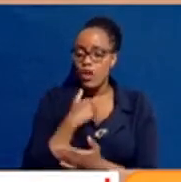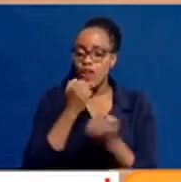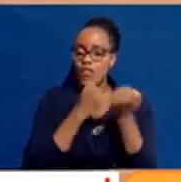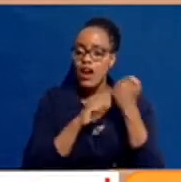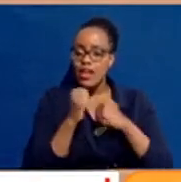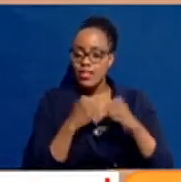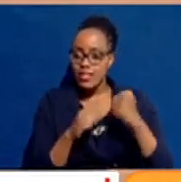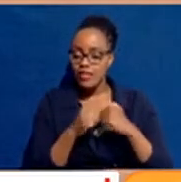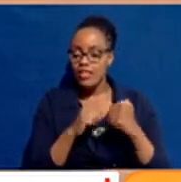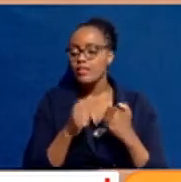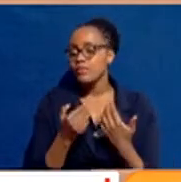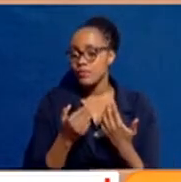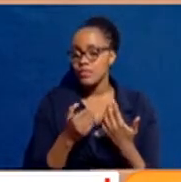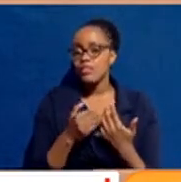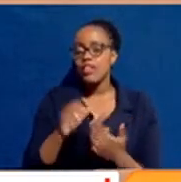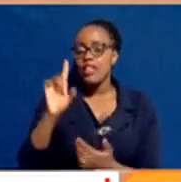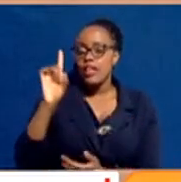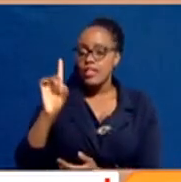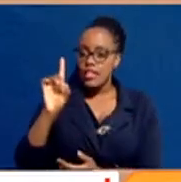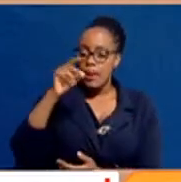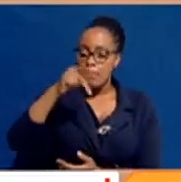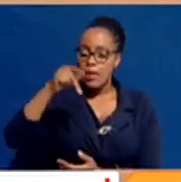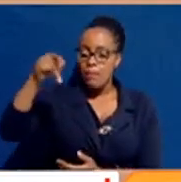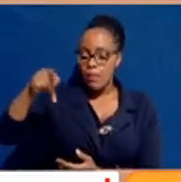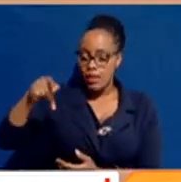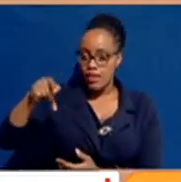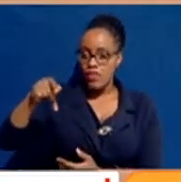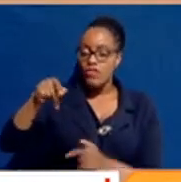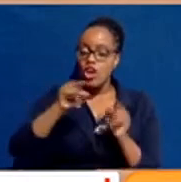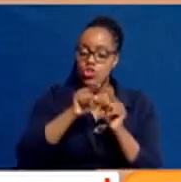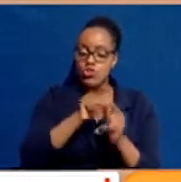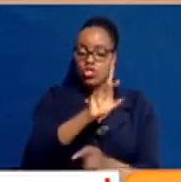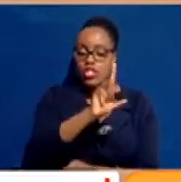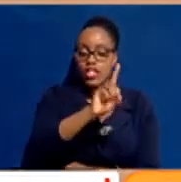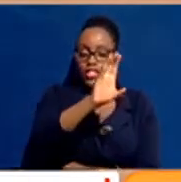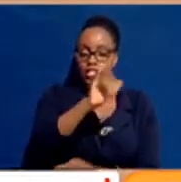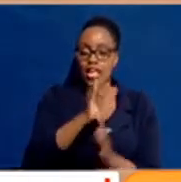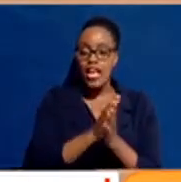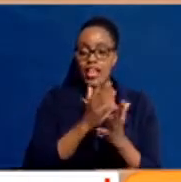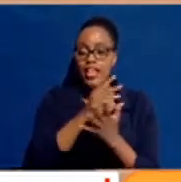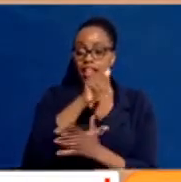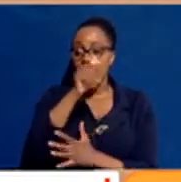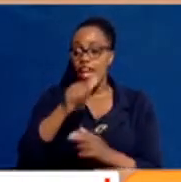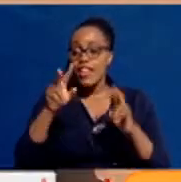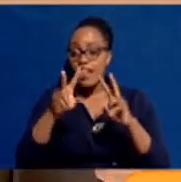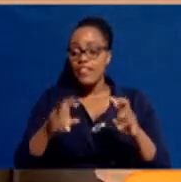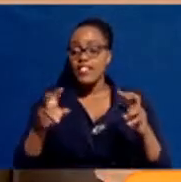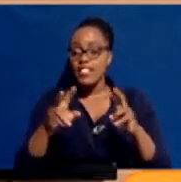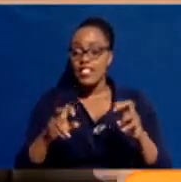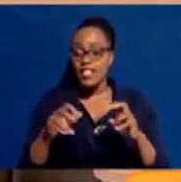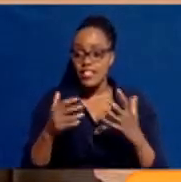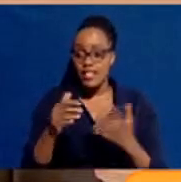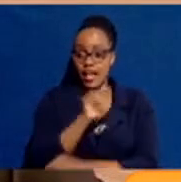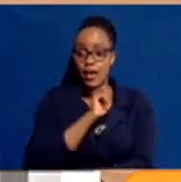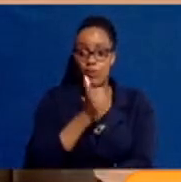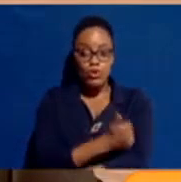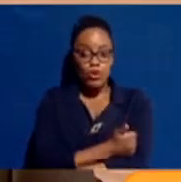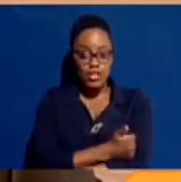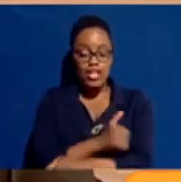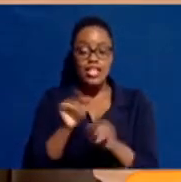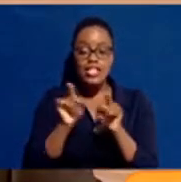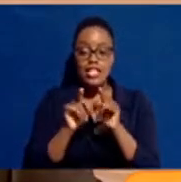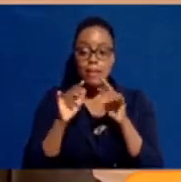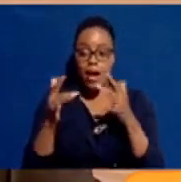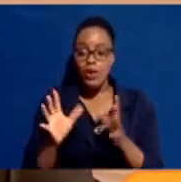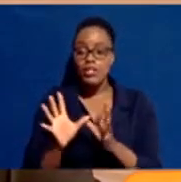of Director of Public Prosecution, the DCI, and any other investigating authorities as